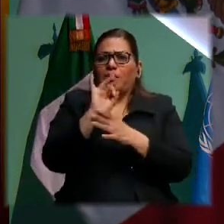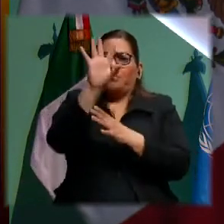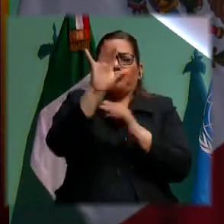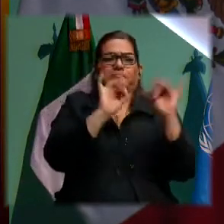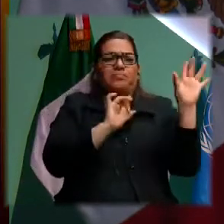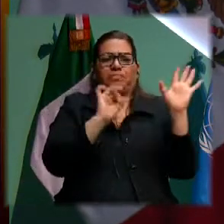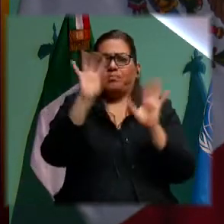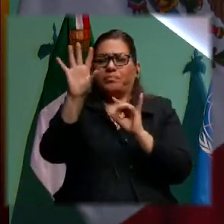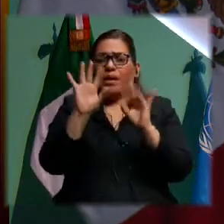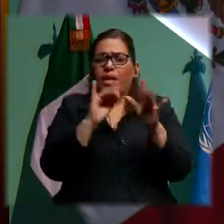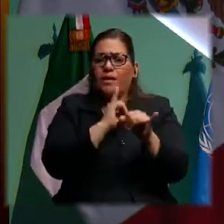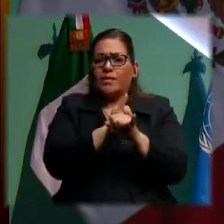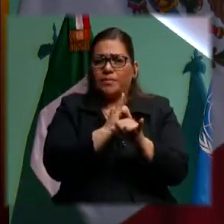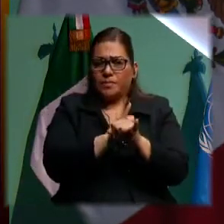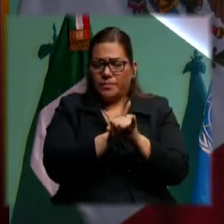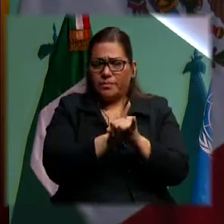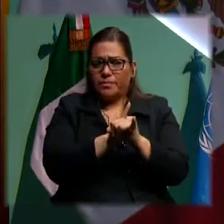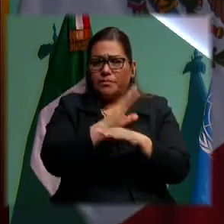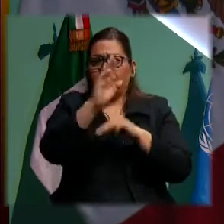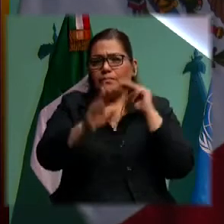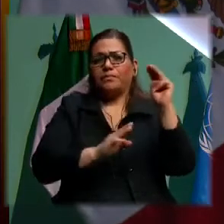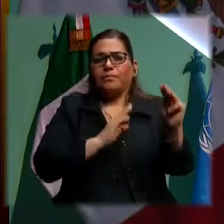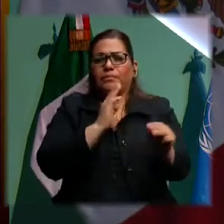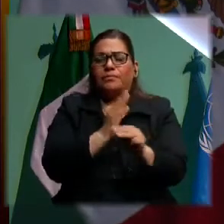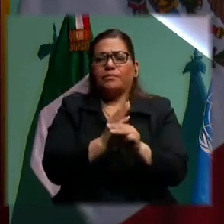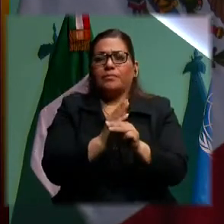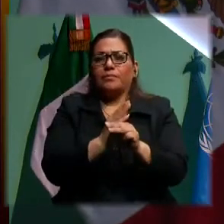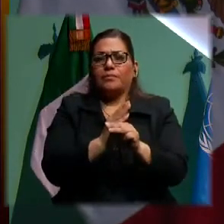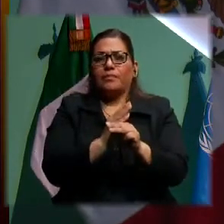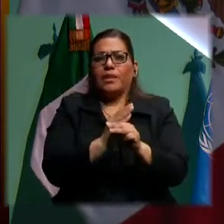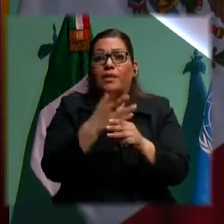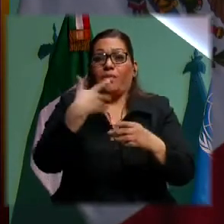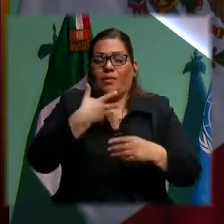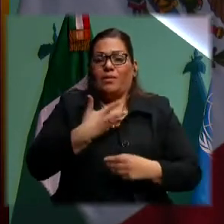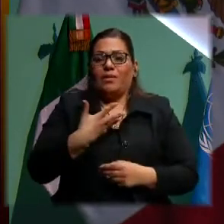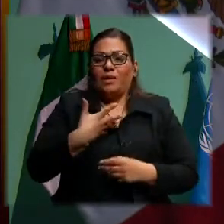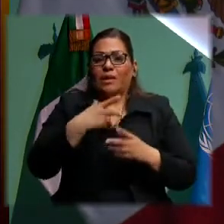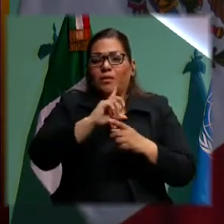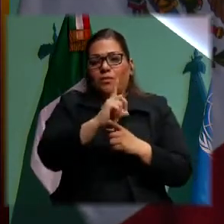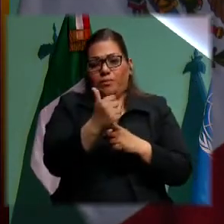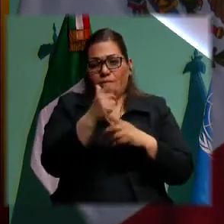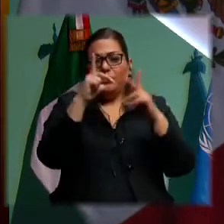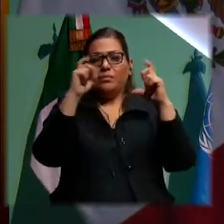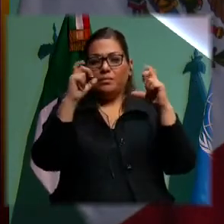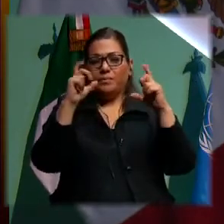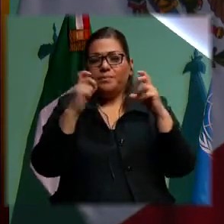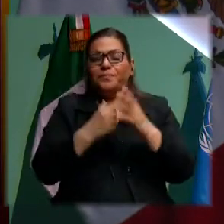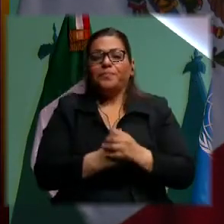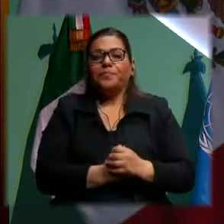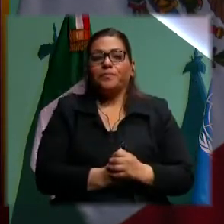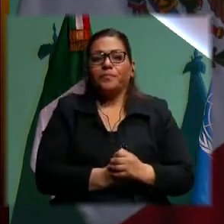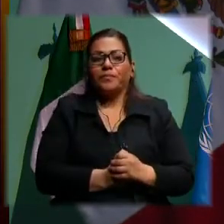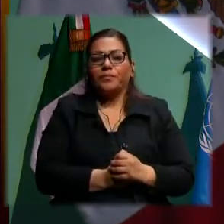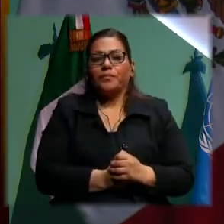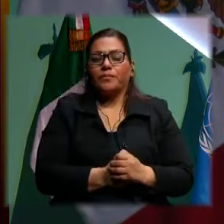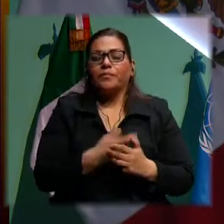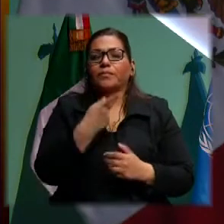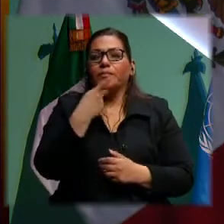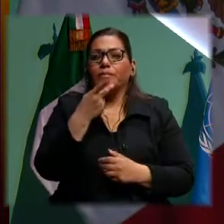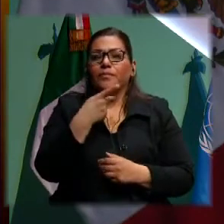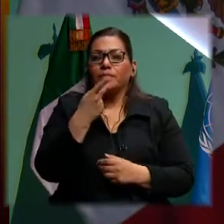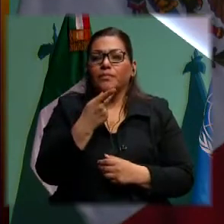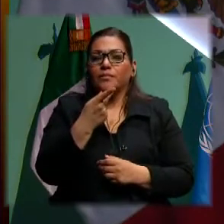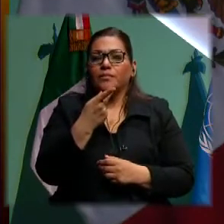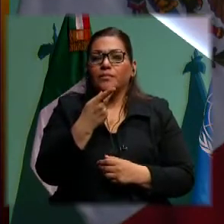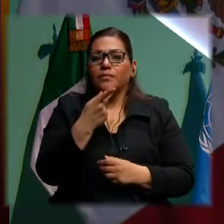a sign that's put up on one of the walls that talks about the inspiration